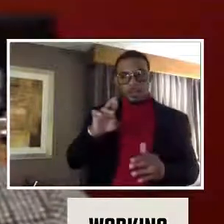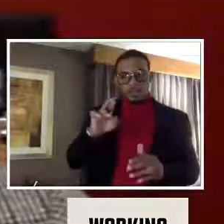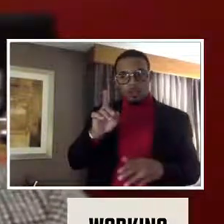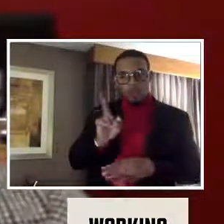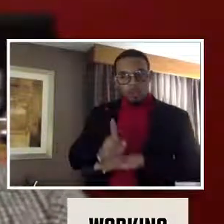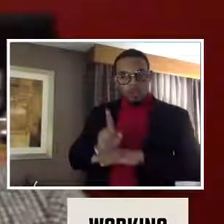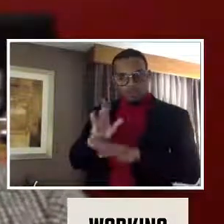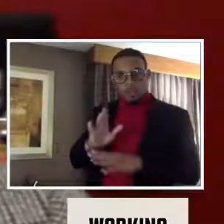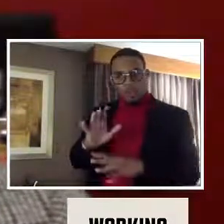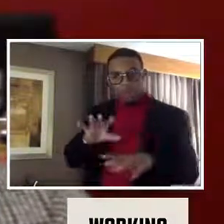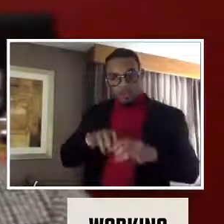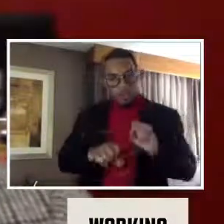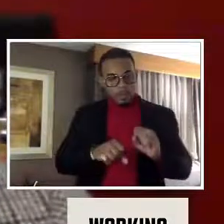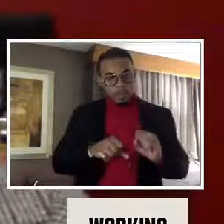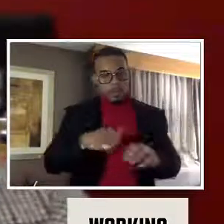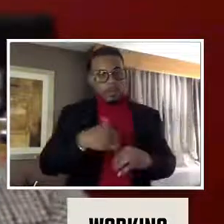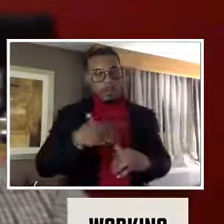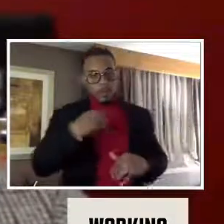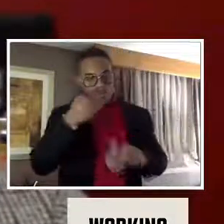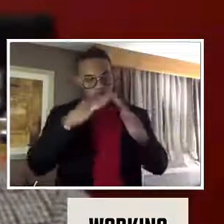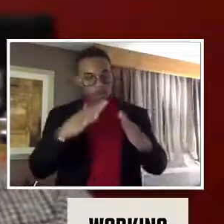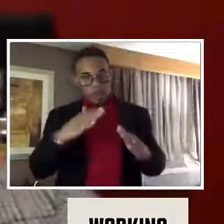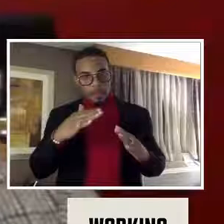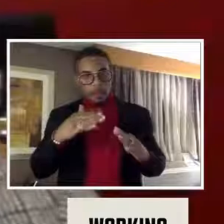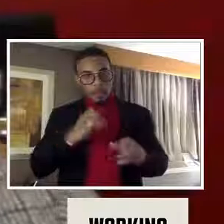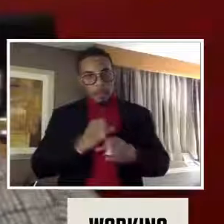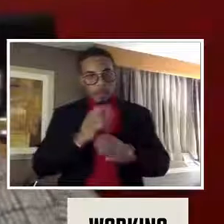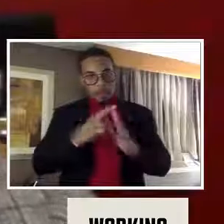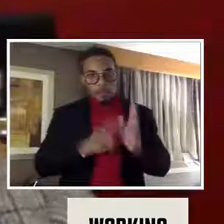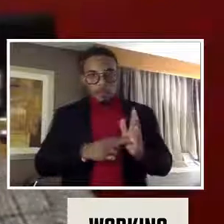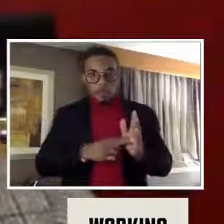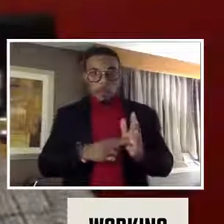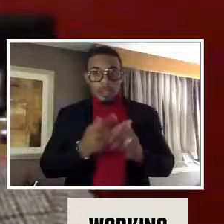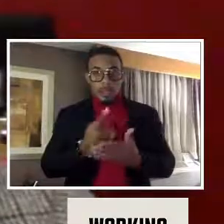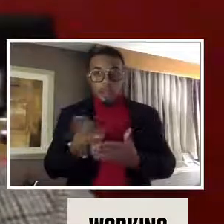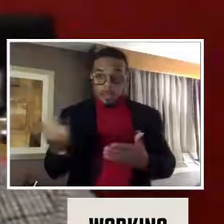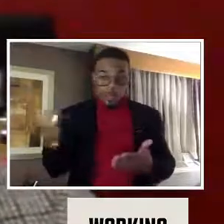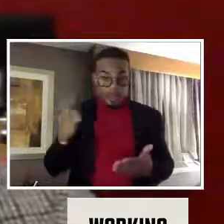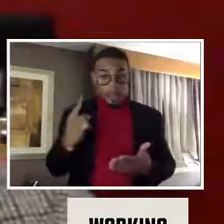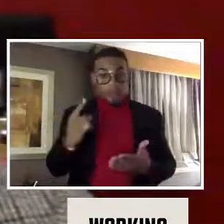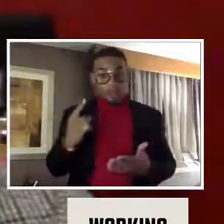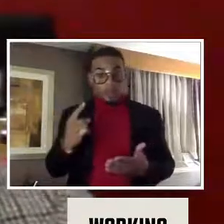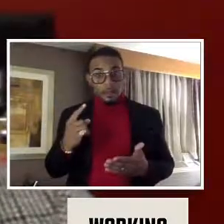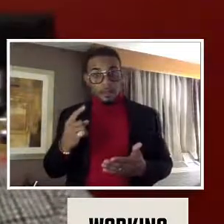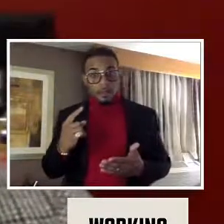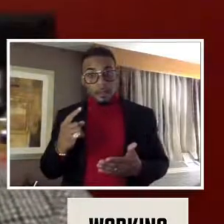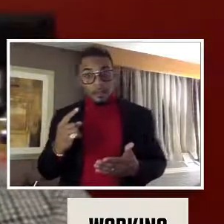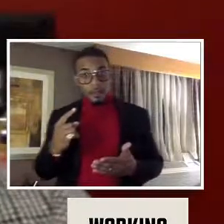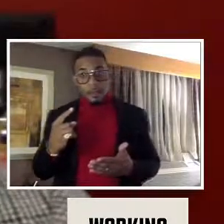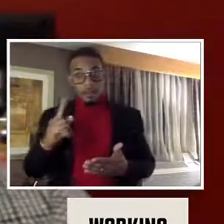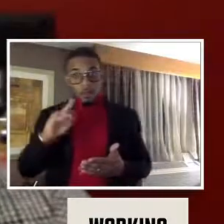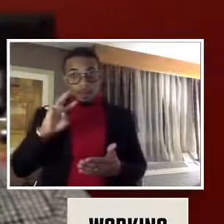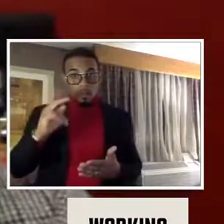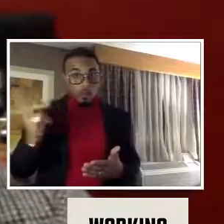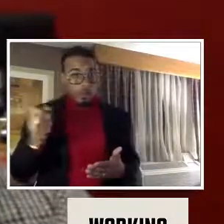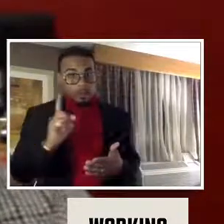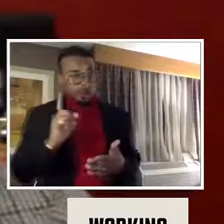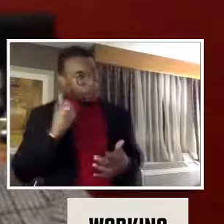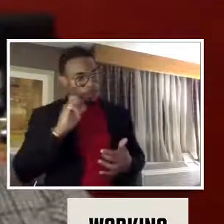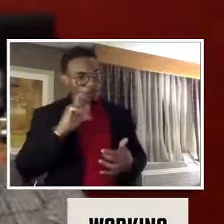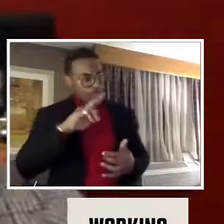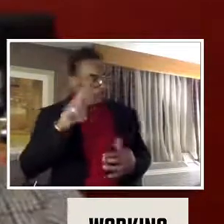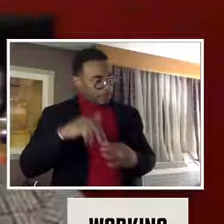racist rapists in the White House make the rules. Last week, Donald Trump came for Philadelphia